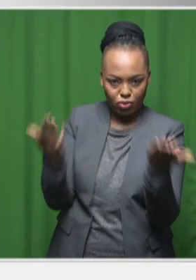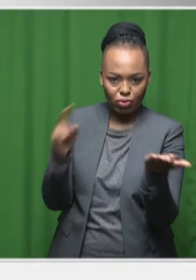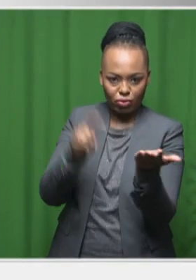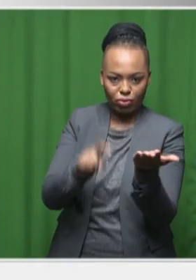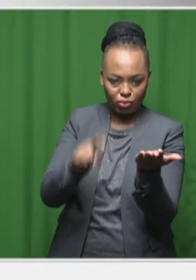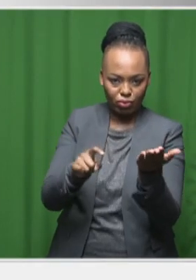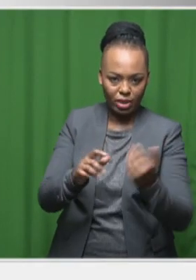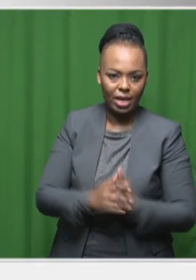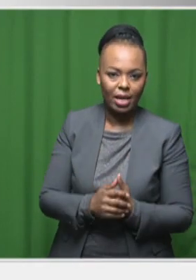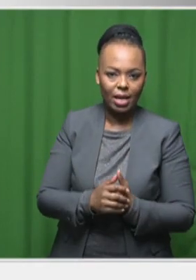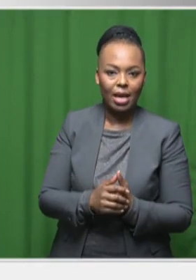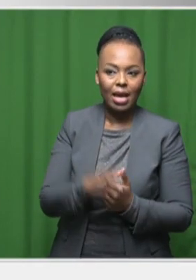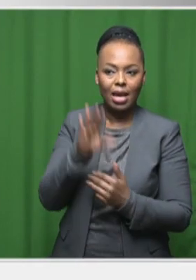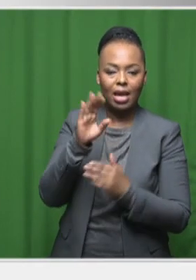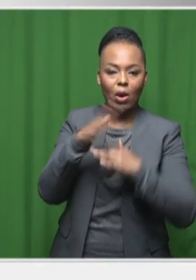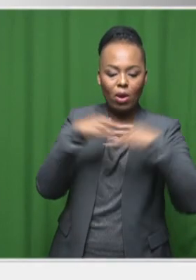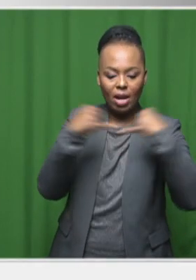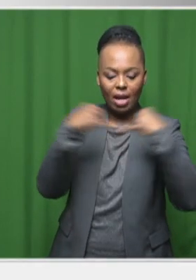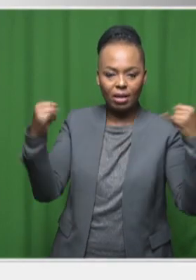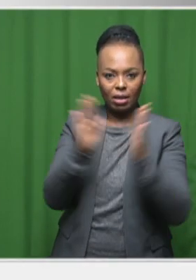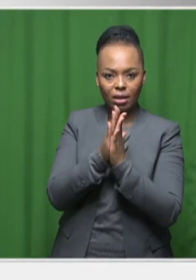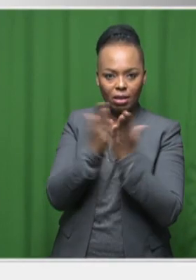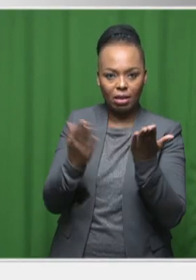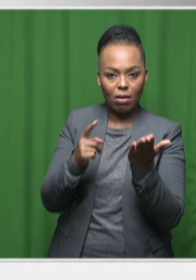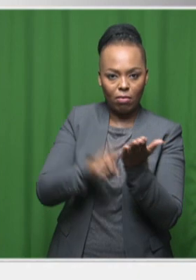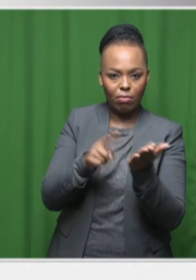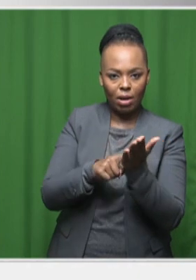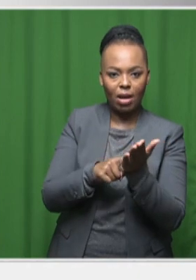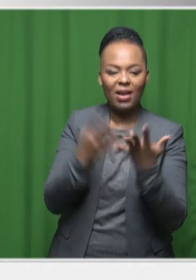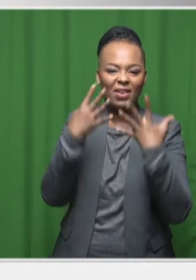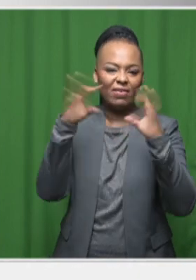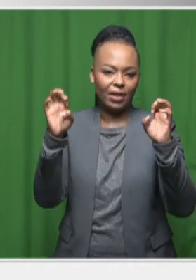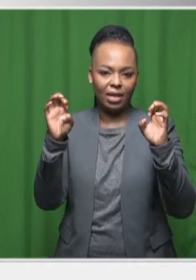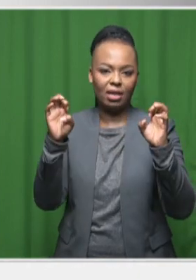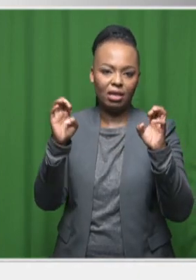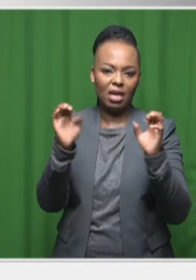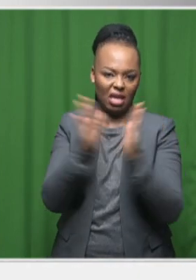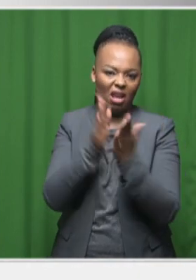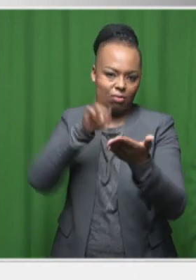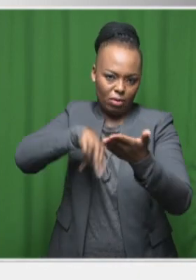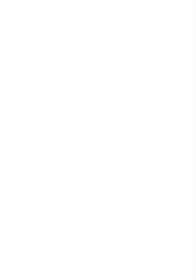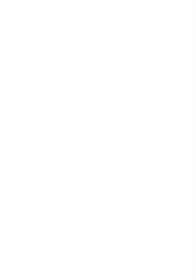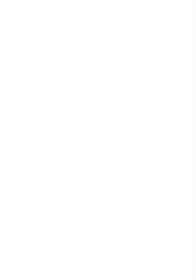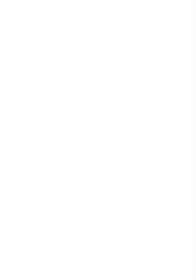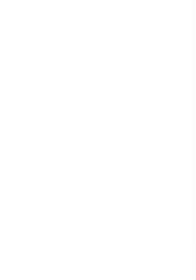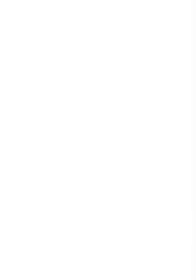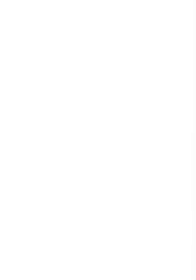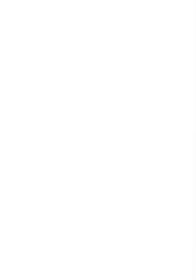made available free of charge. Shervin Bryceby's SABC News, New York.